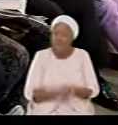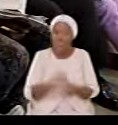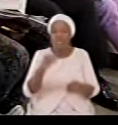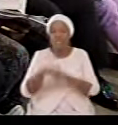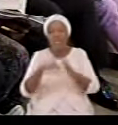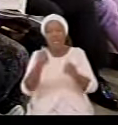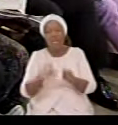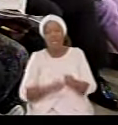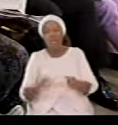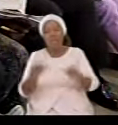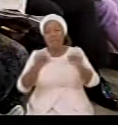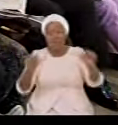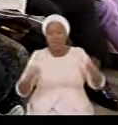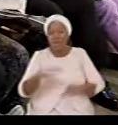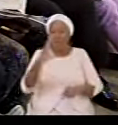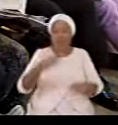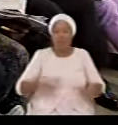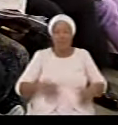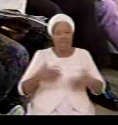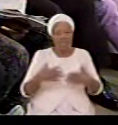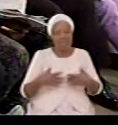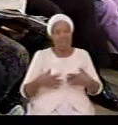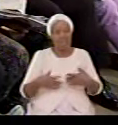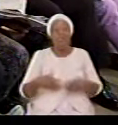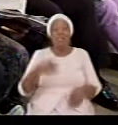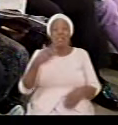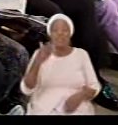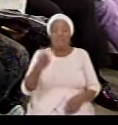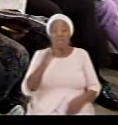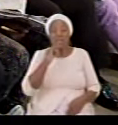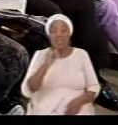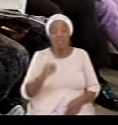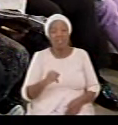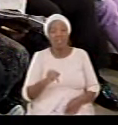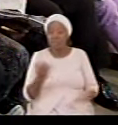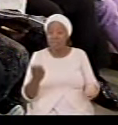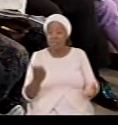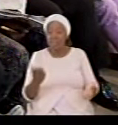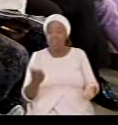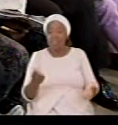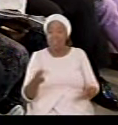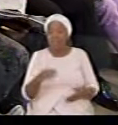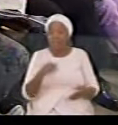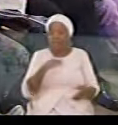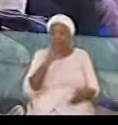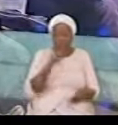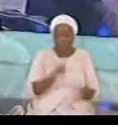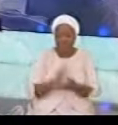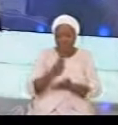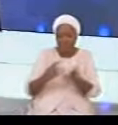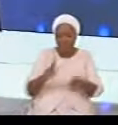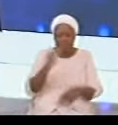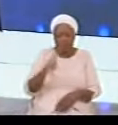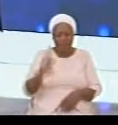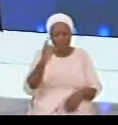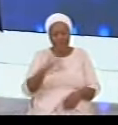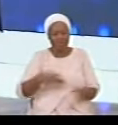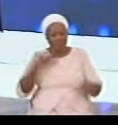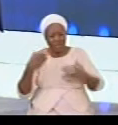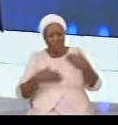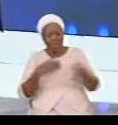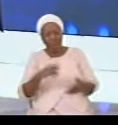every area of your life, there's, you know, not a period somebody will find you happy, another